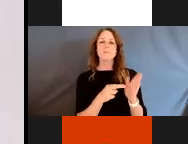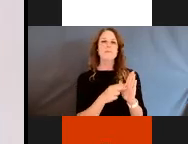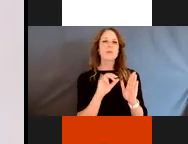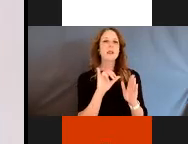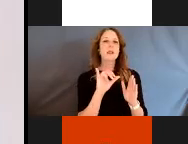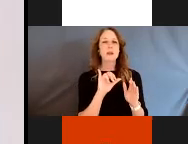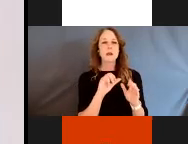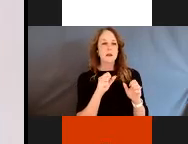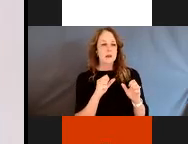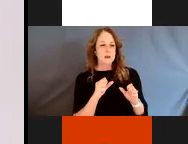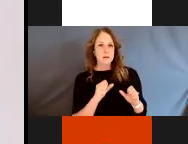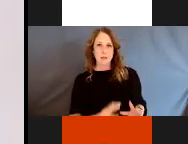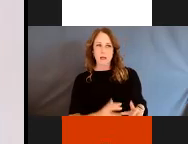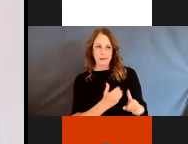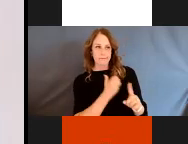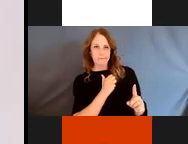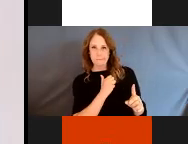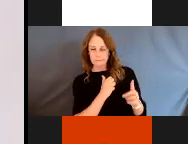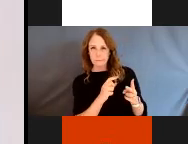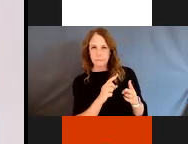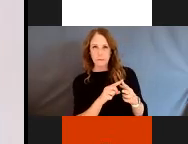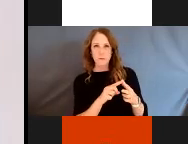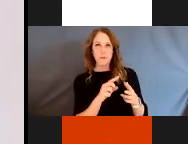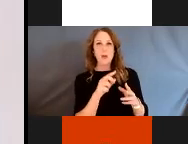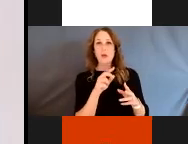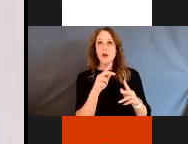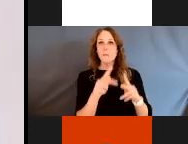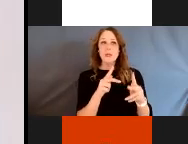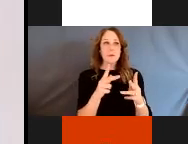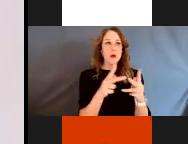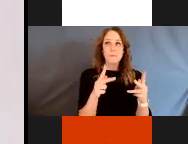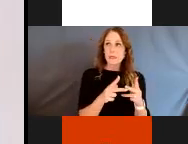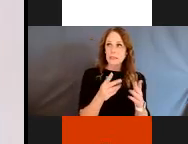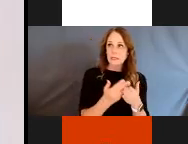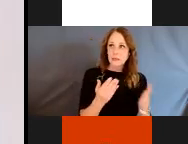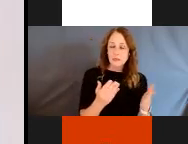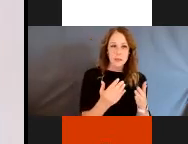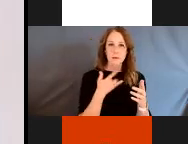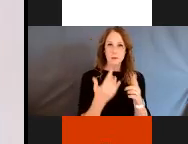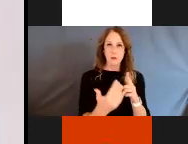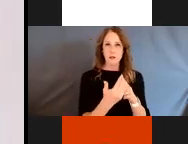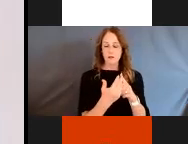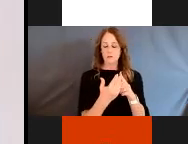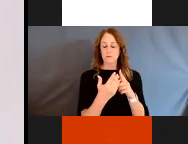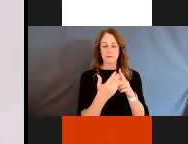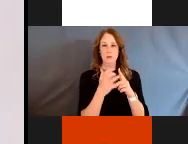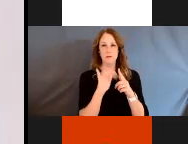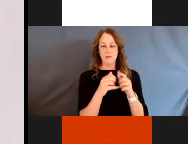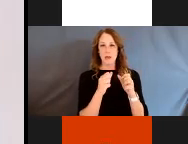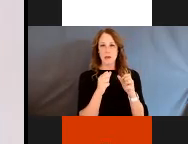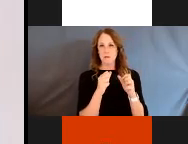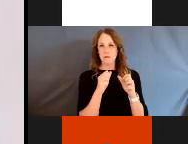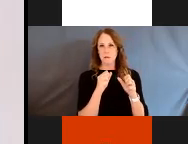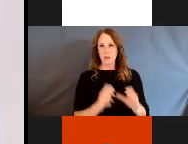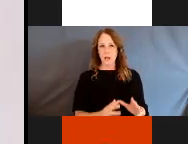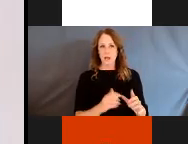the client, avoiding people, places, or things that reminds the person of the client